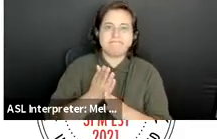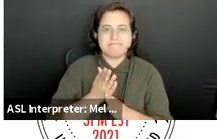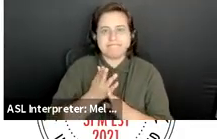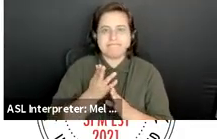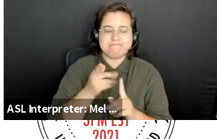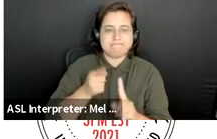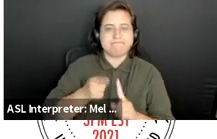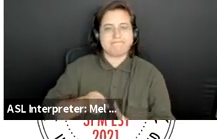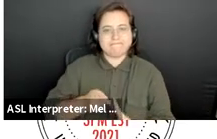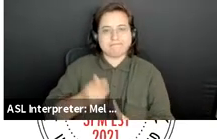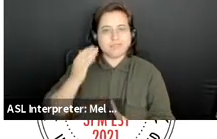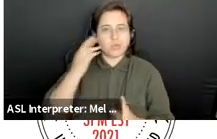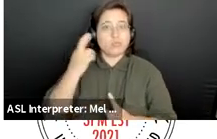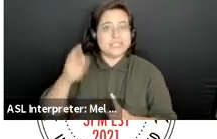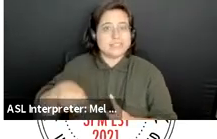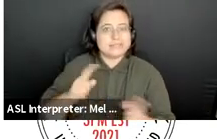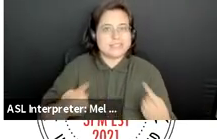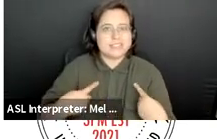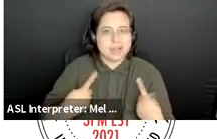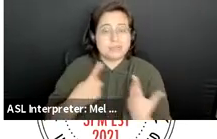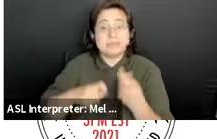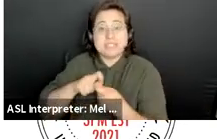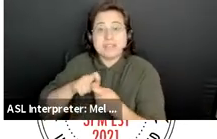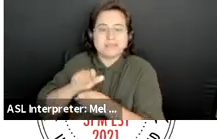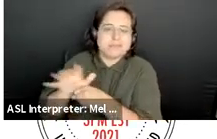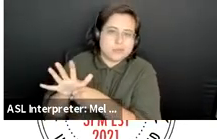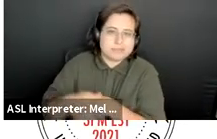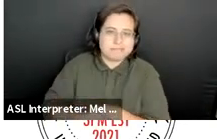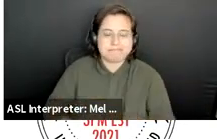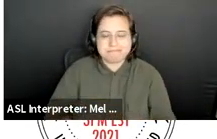you here today, which are the impacts of COVID-19.